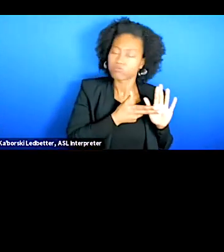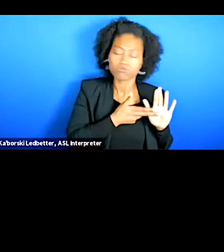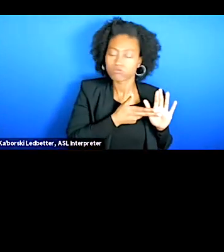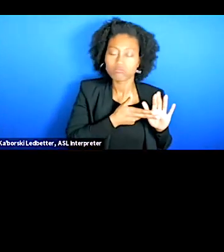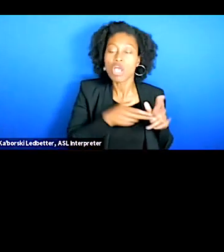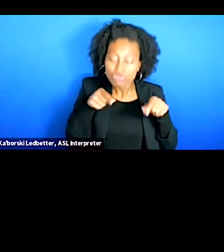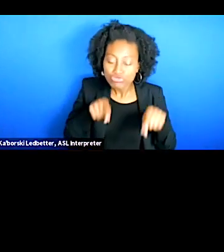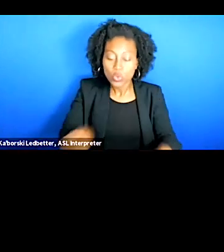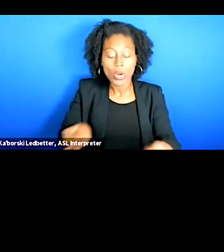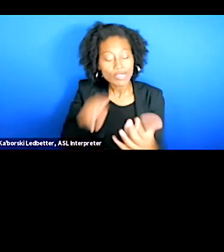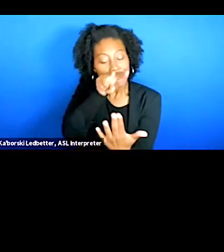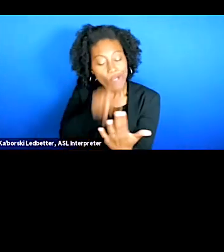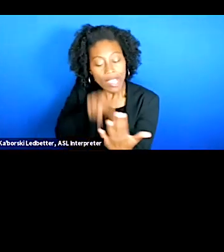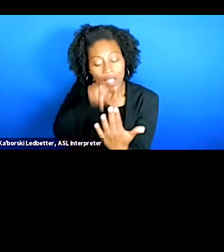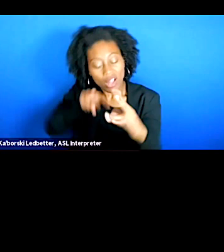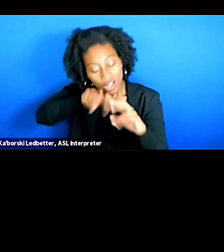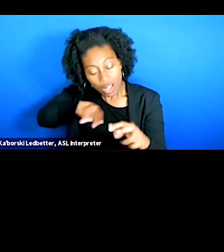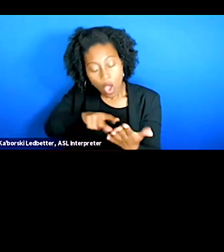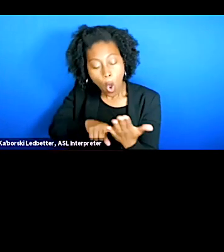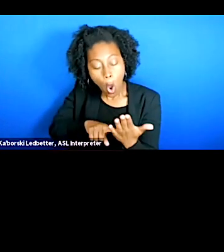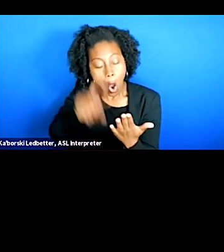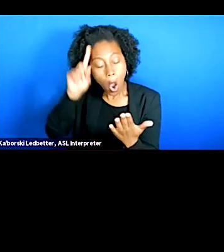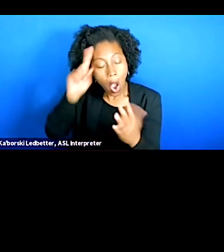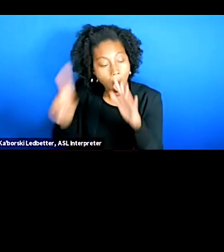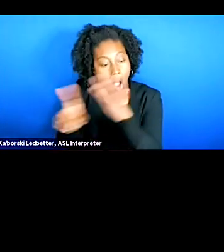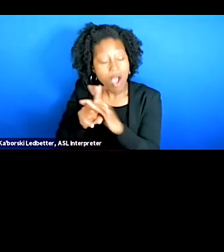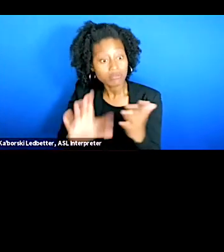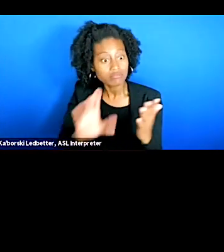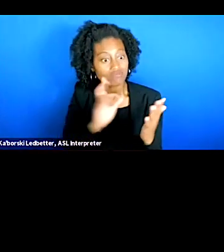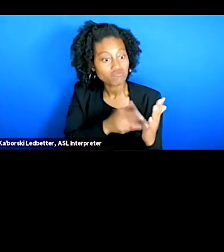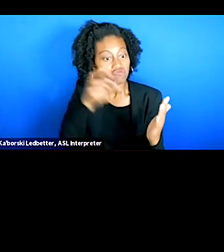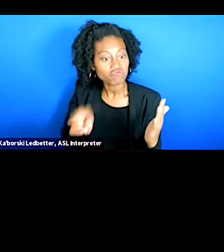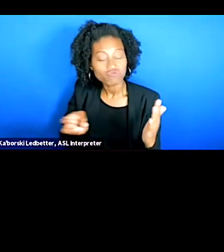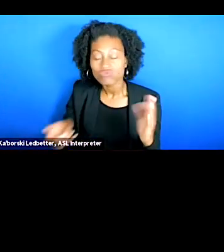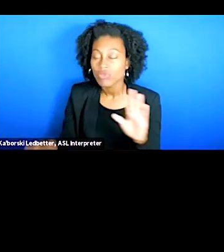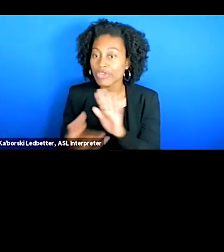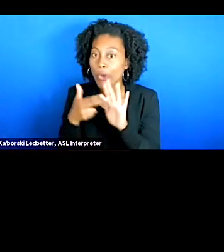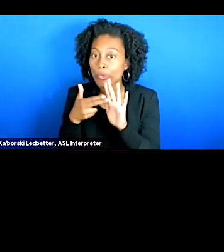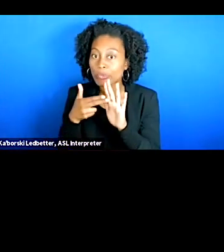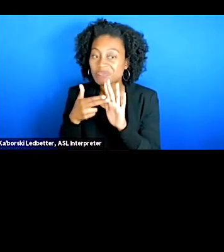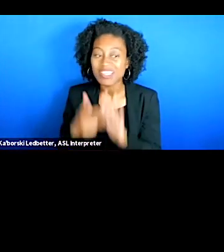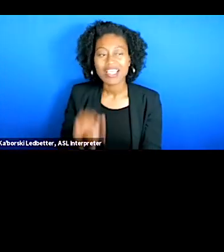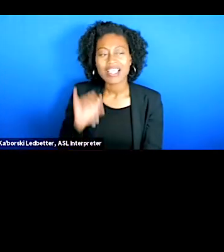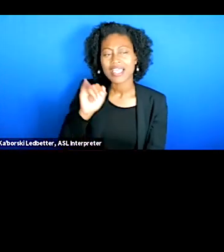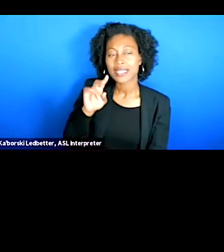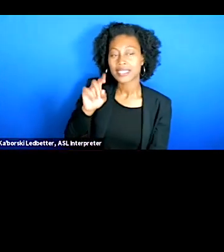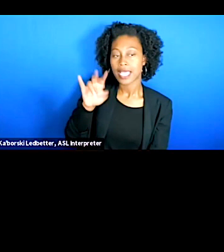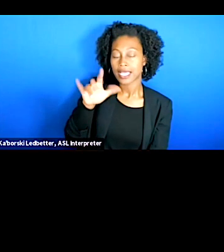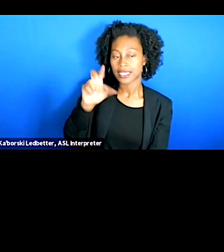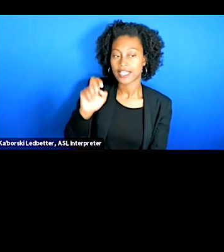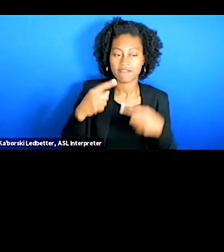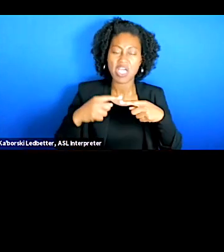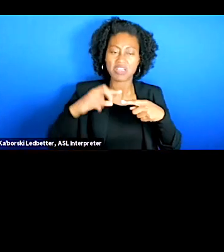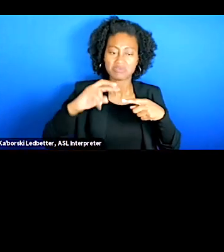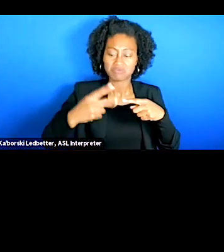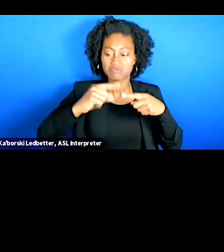coding, inductive coding is typically a first cycle coding approach, a process used when we are getting to know